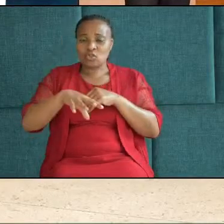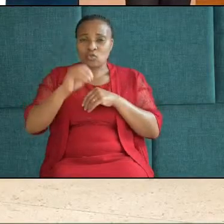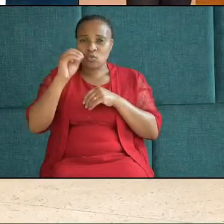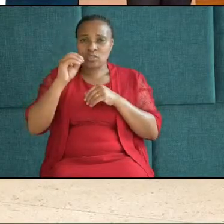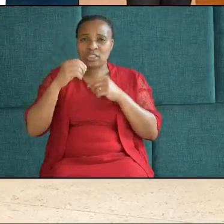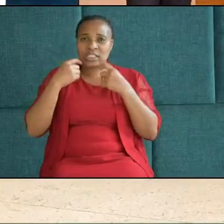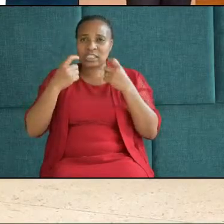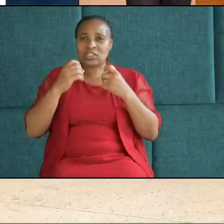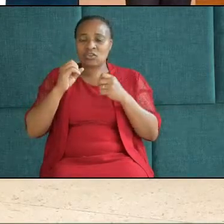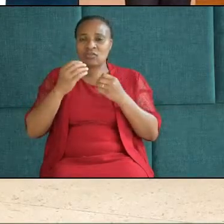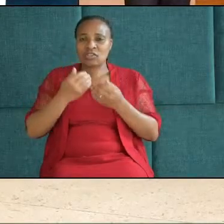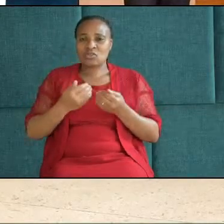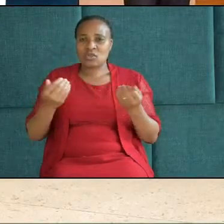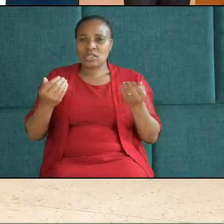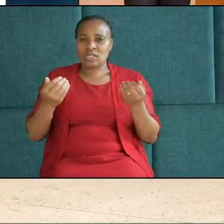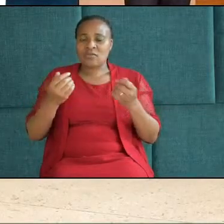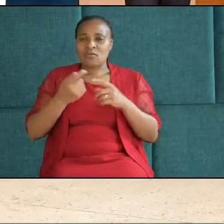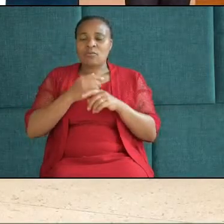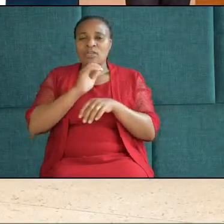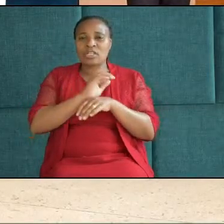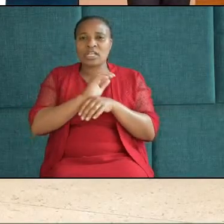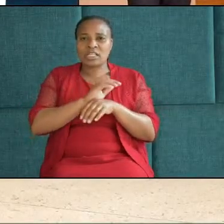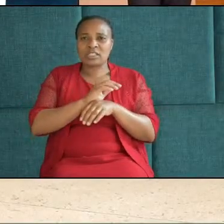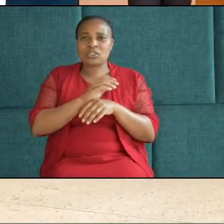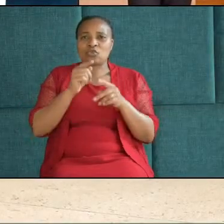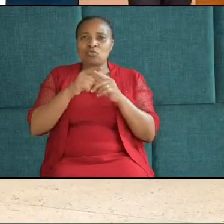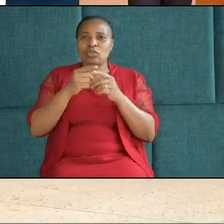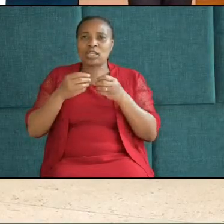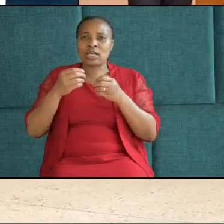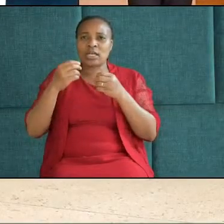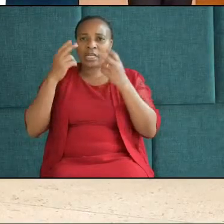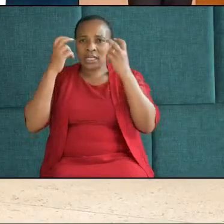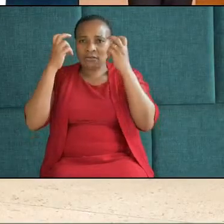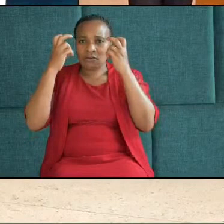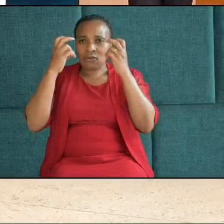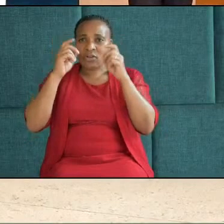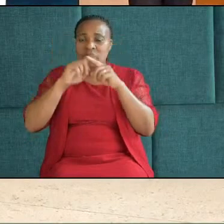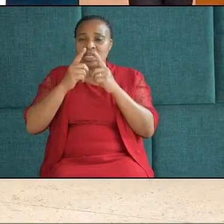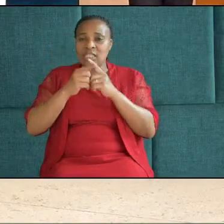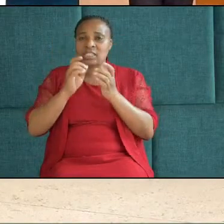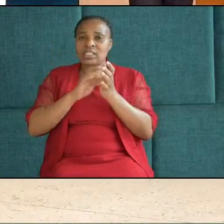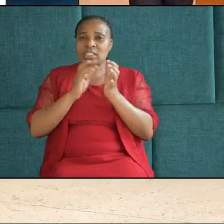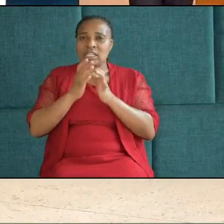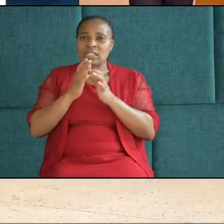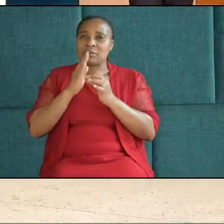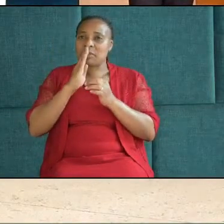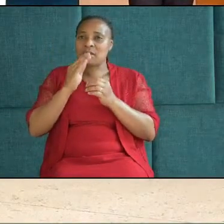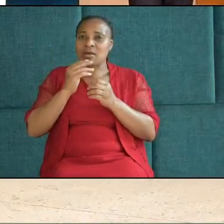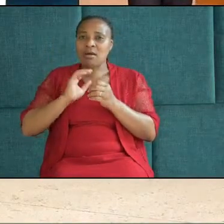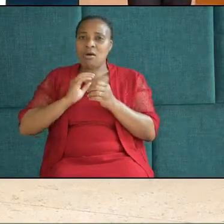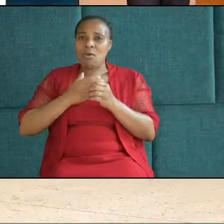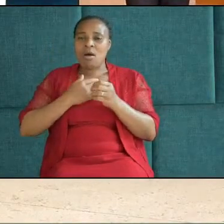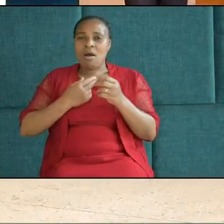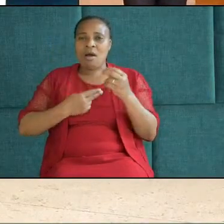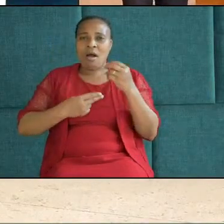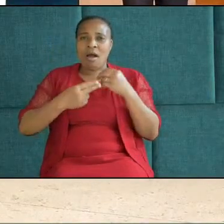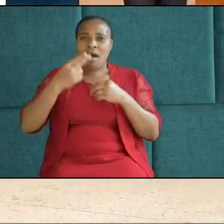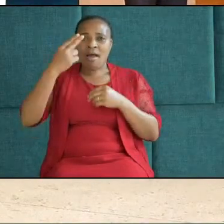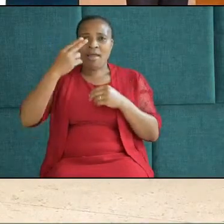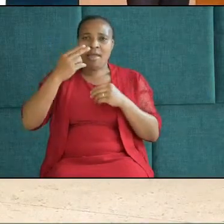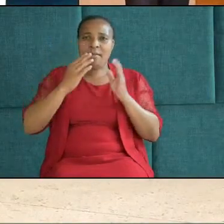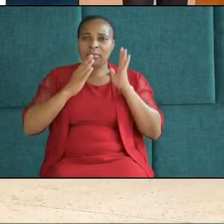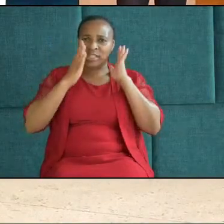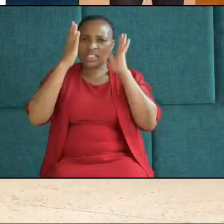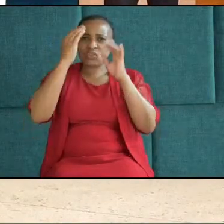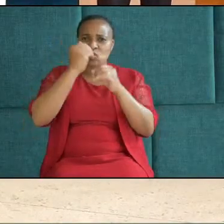sins of the children from the sanctuary to Satan? Jesus, being our high priest, is doing the same